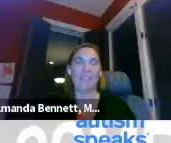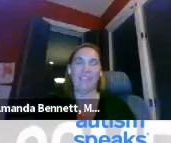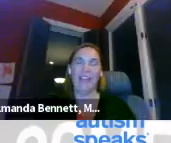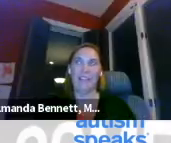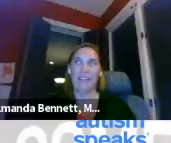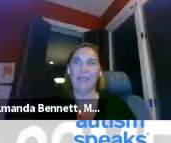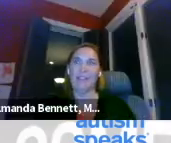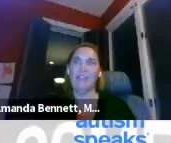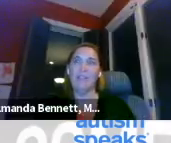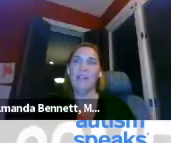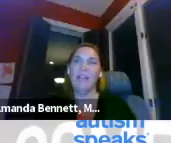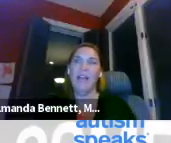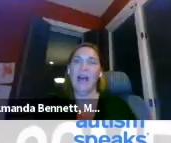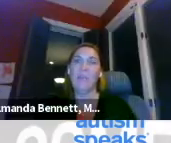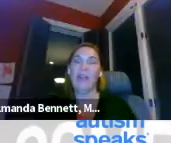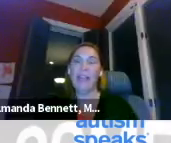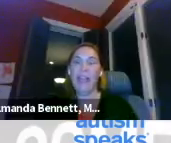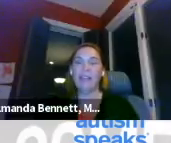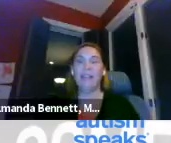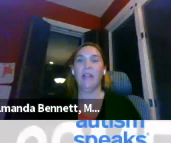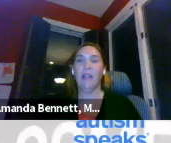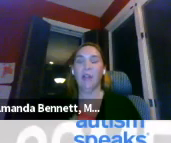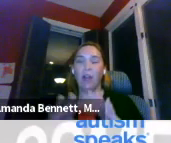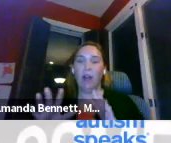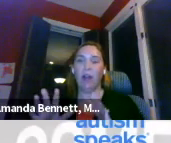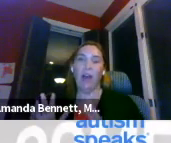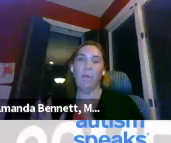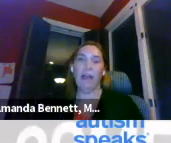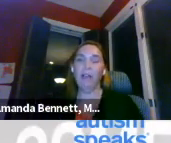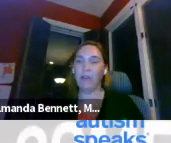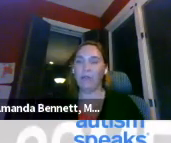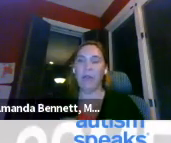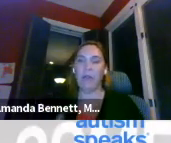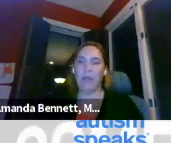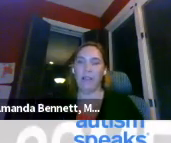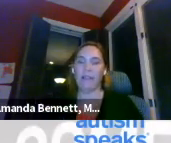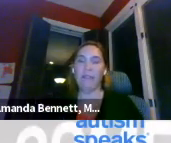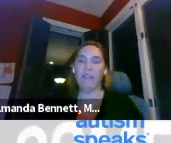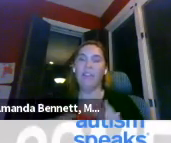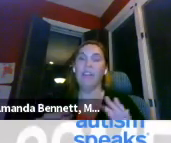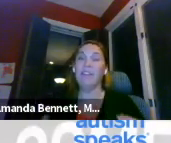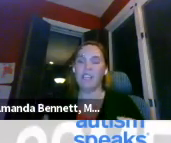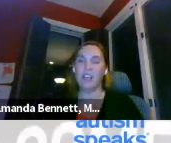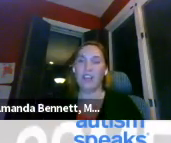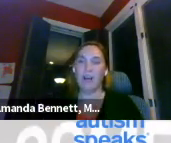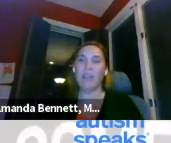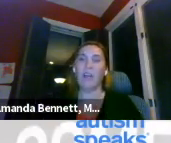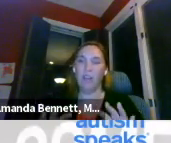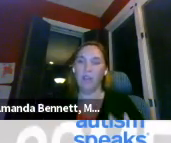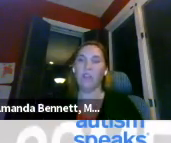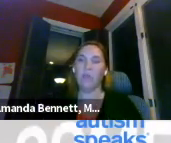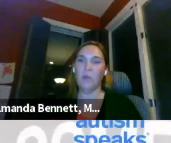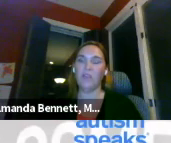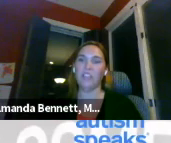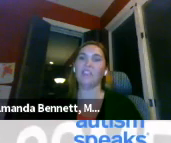saw that question. That is a good one. So again, a male or a female with autism, the thing that they share in common are